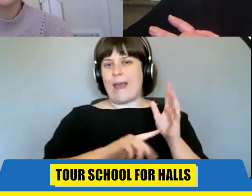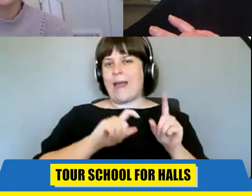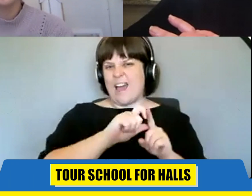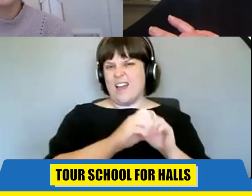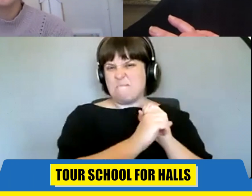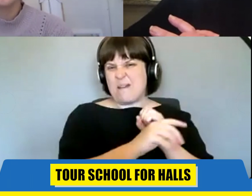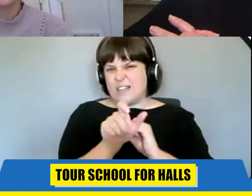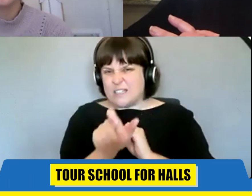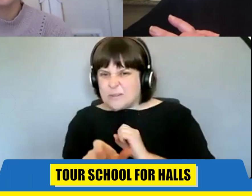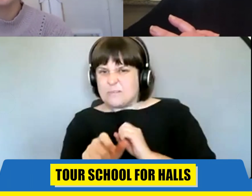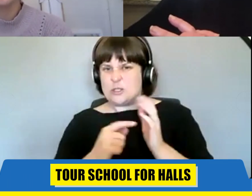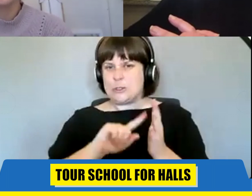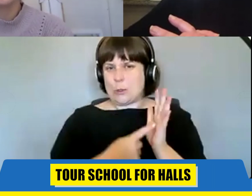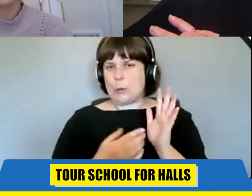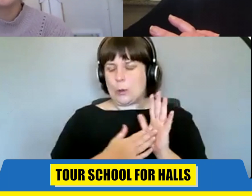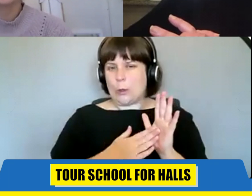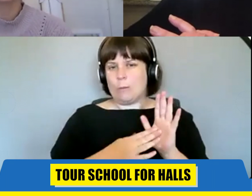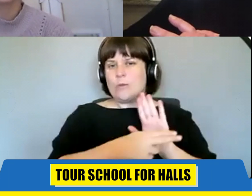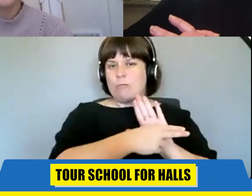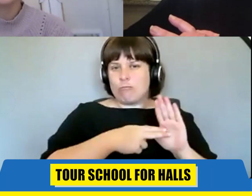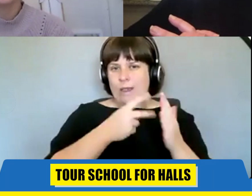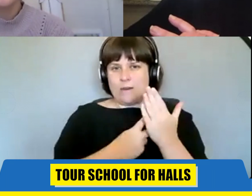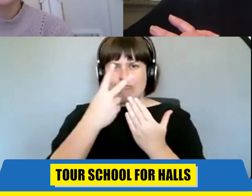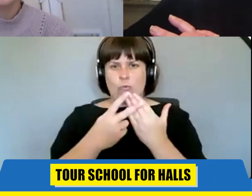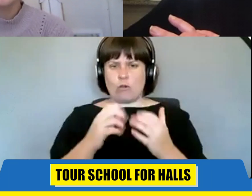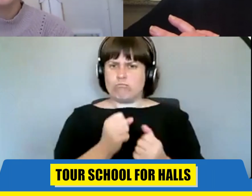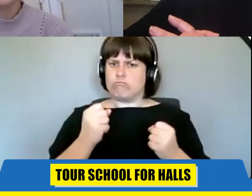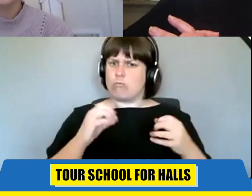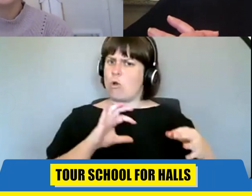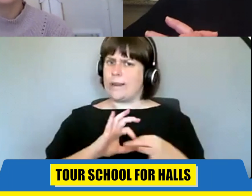programming are really, really strongly linked.